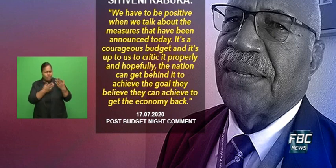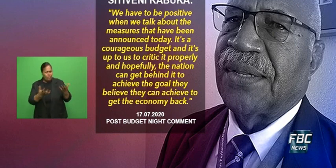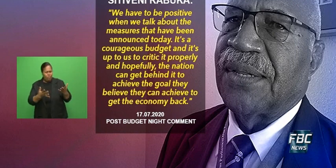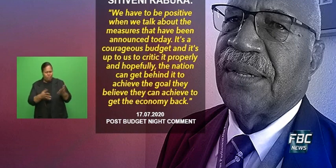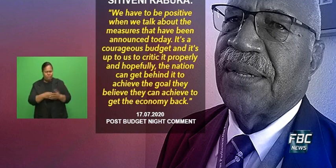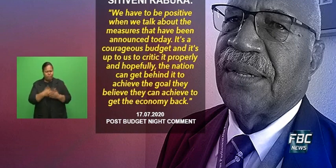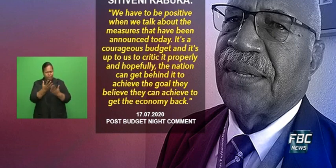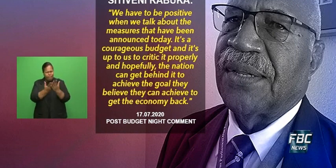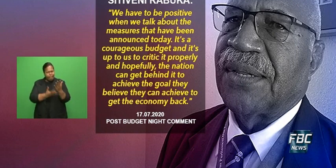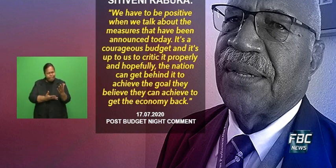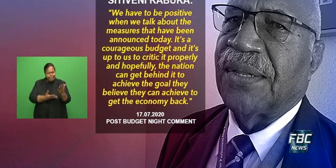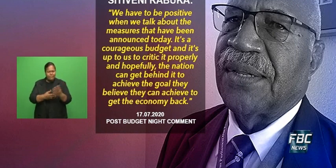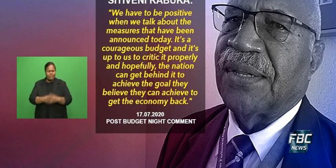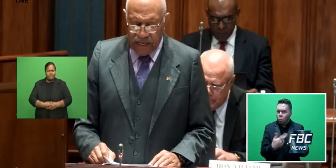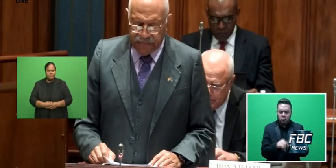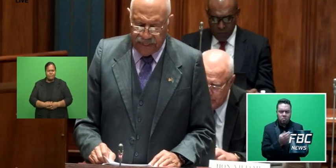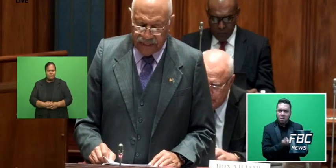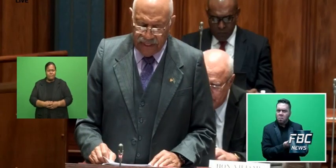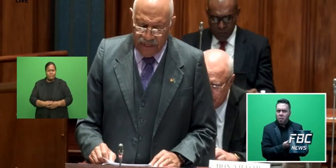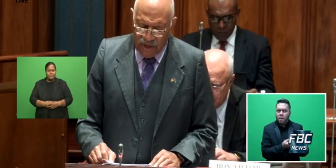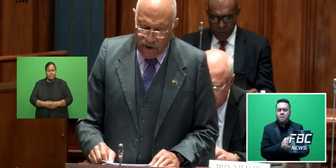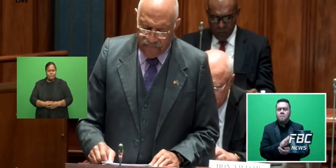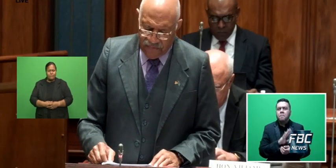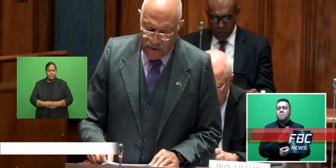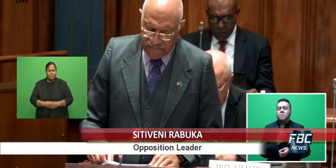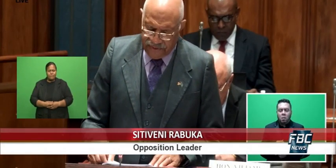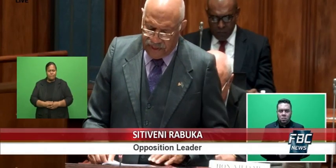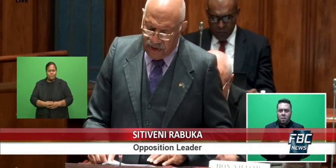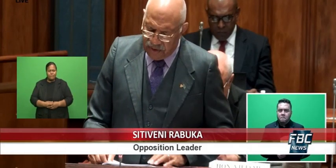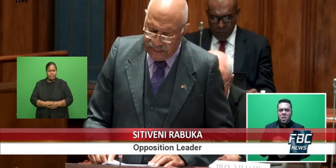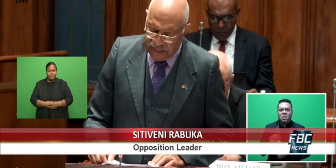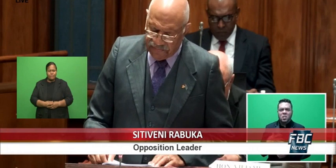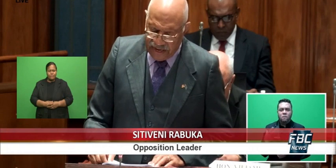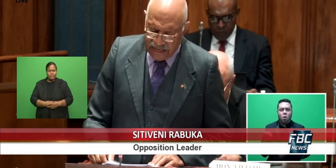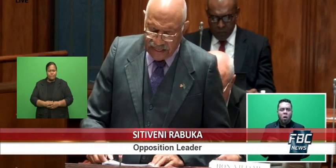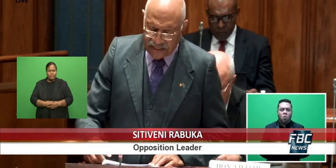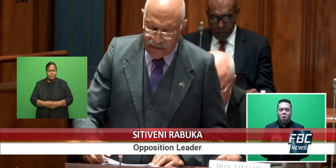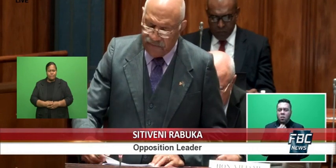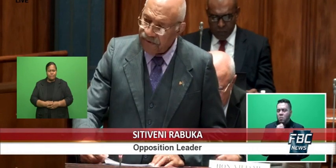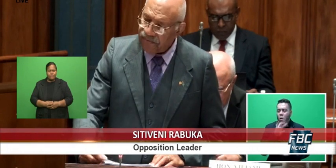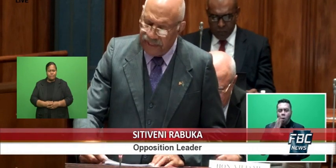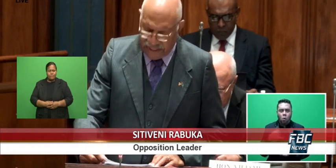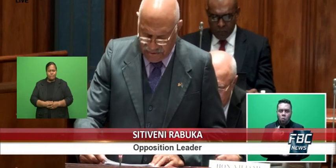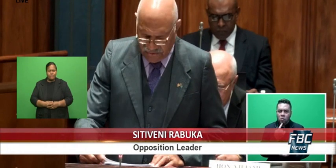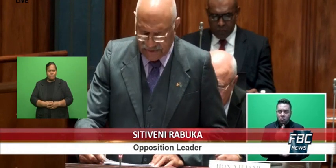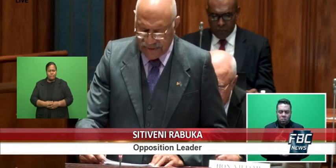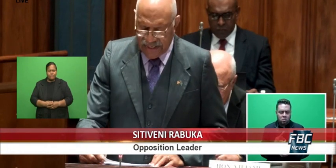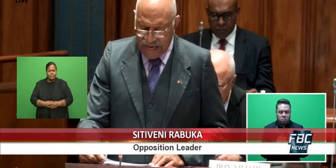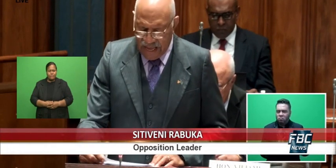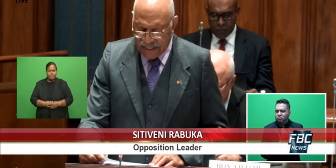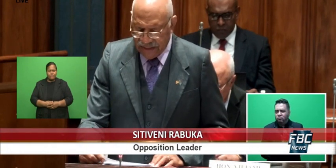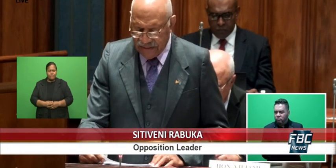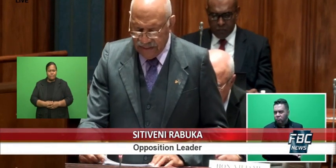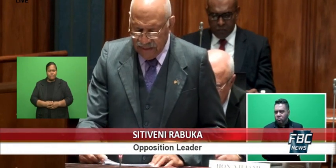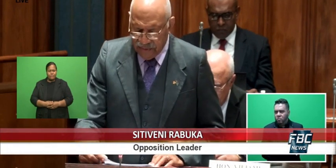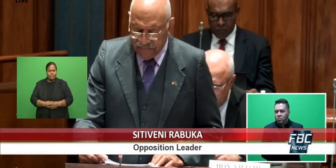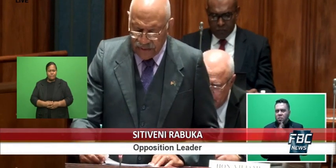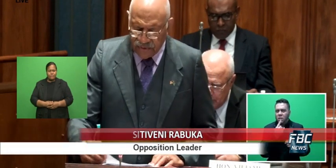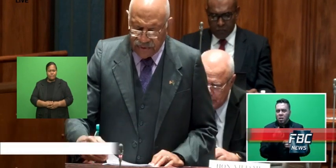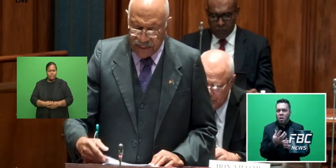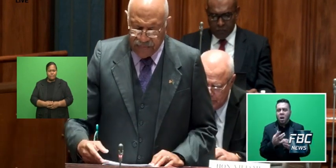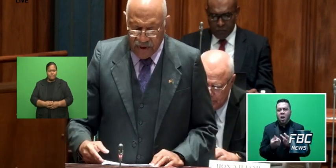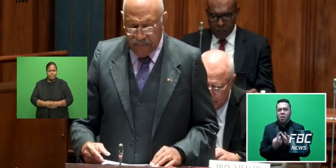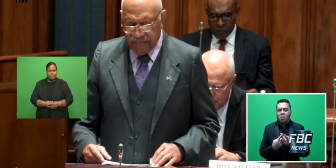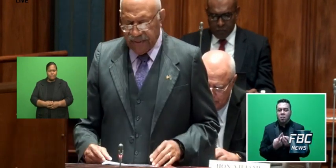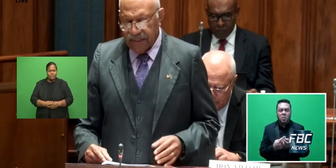of Economy always pretends to be an expert of the economy and finance and often ridicules others, but fails